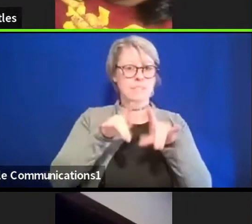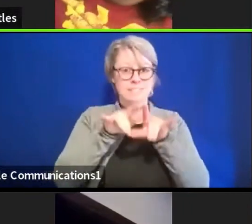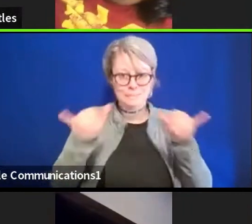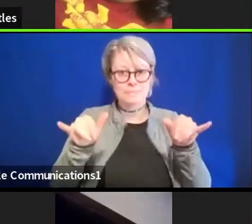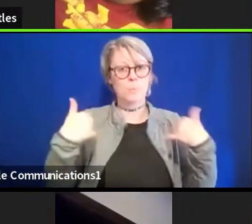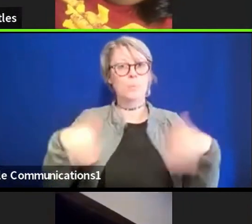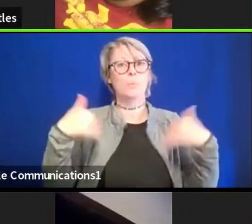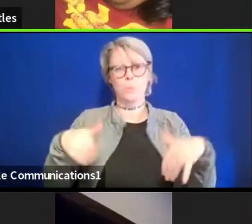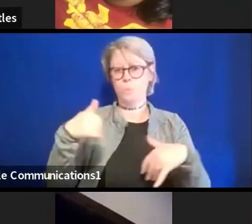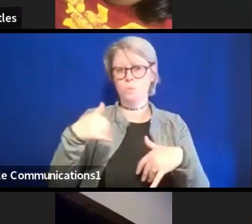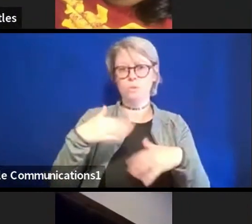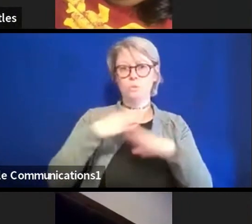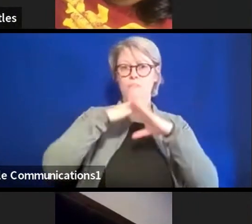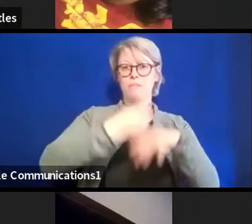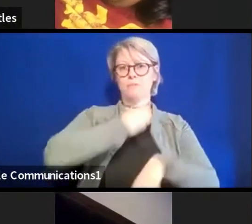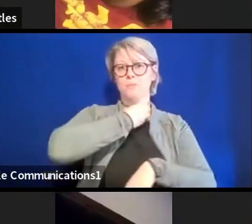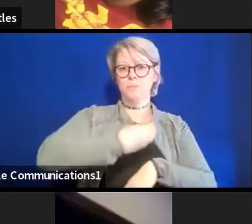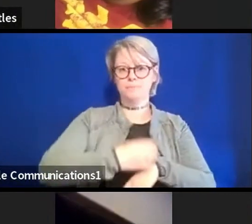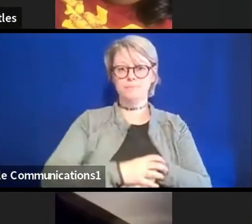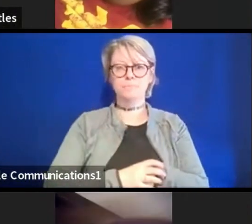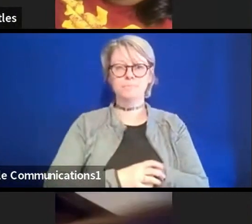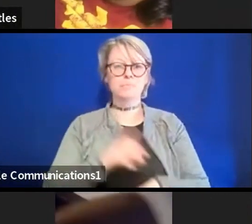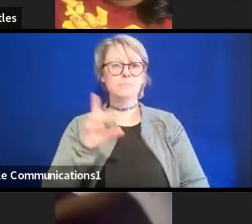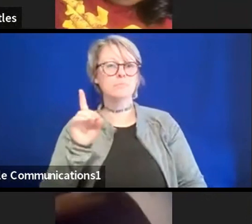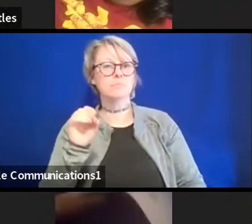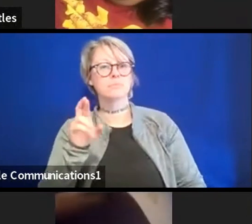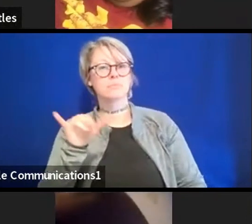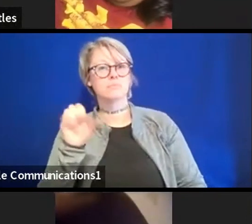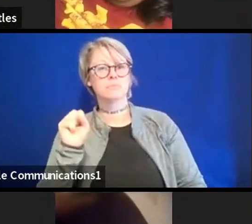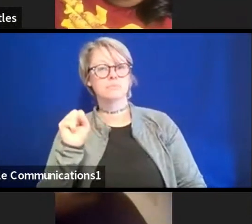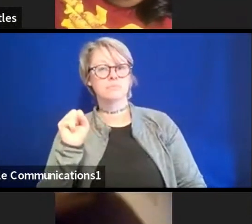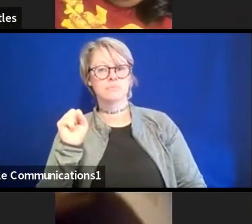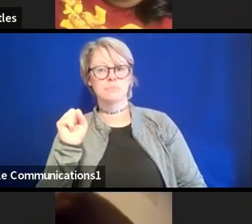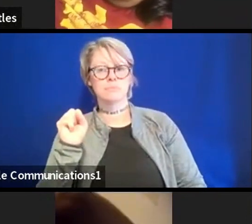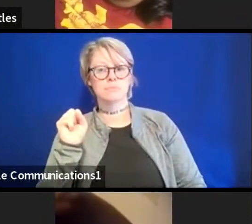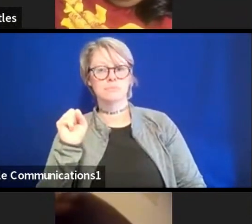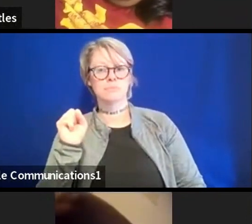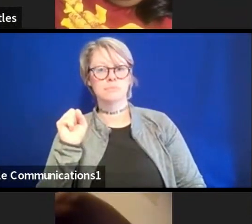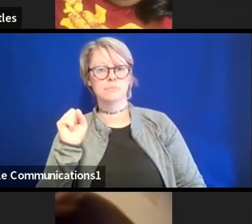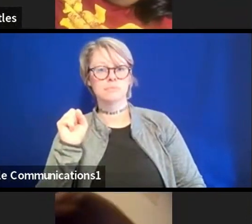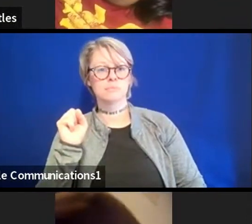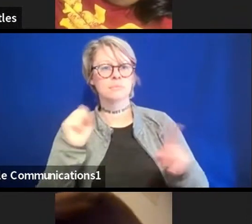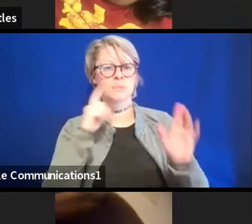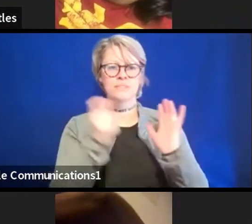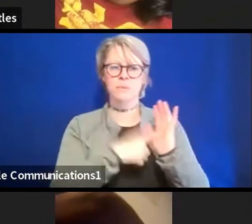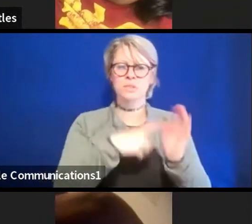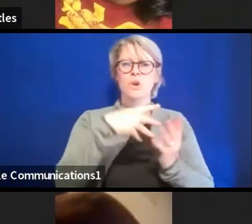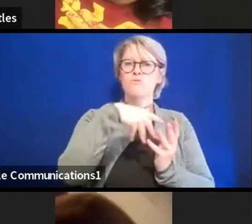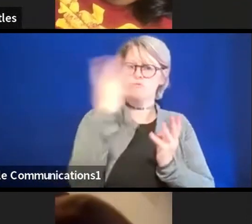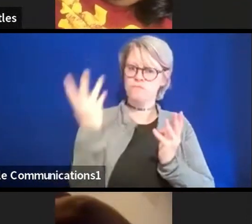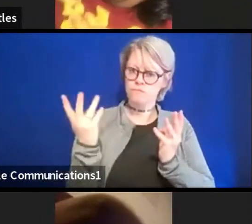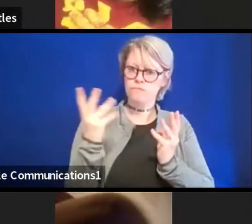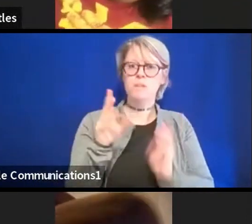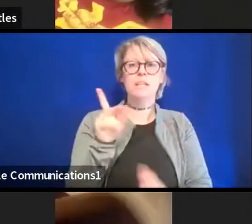liquid. Yeah. So One common thing so far, Rainbow, Kelly, Tara, and